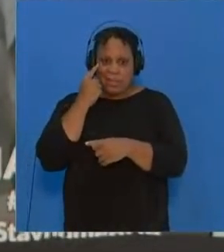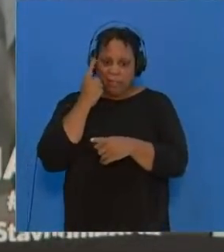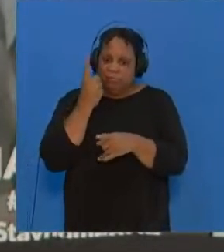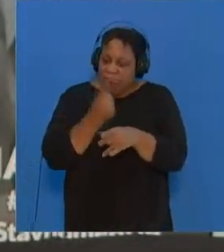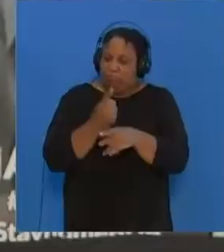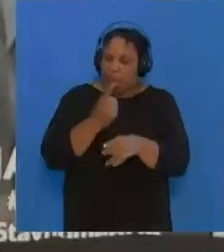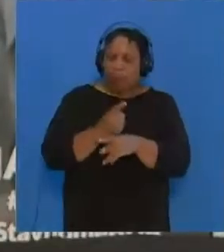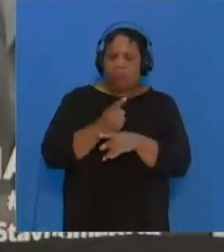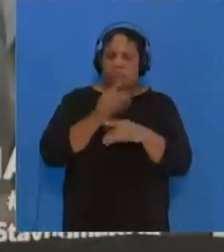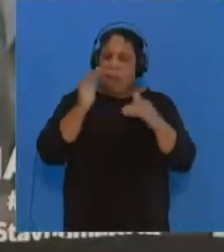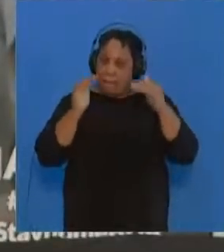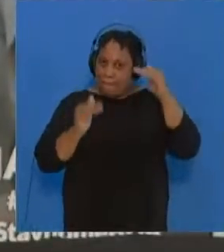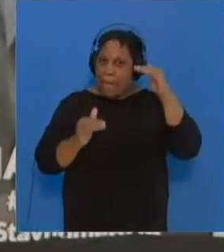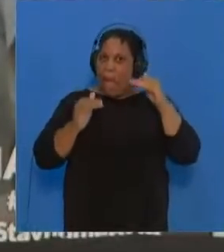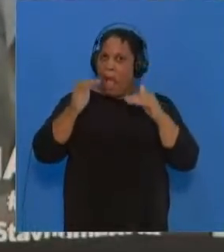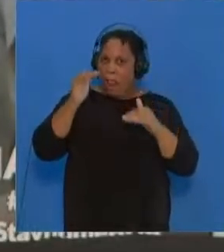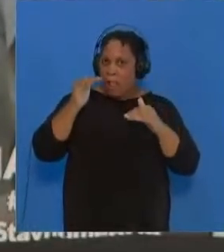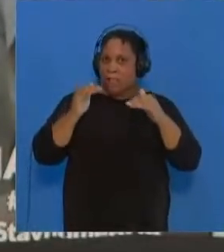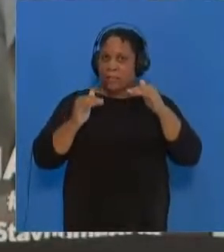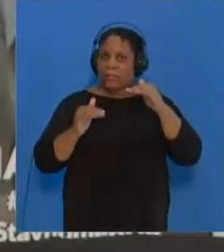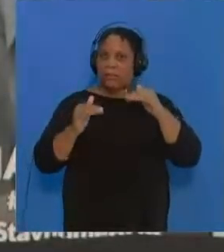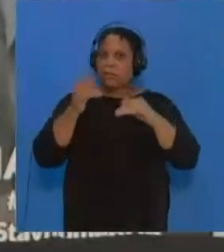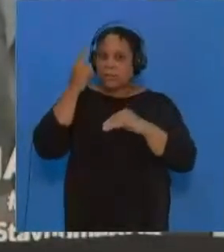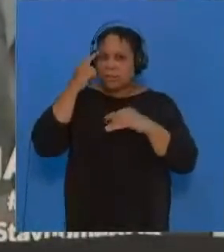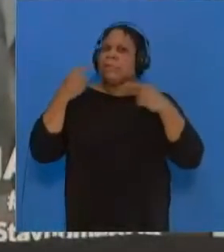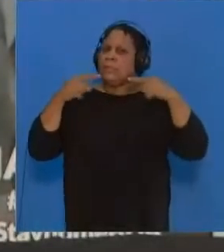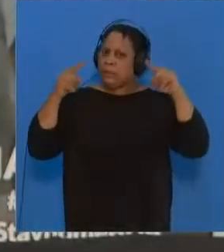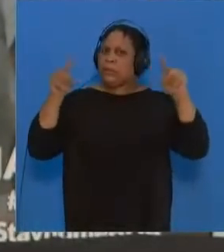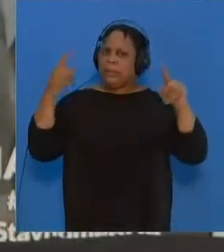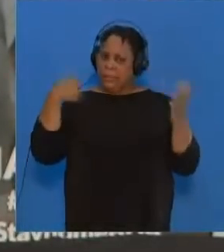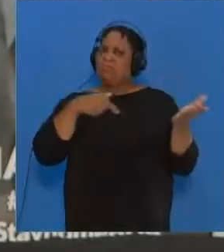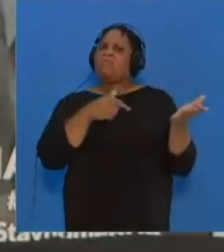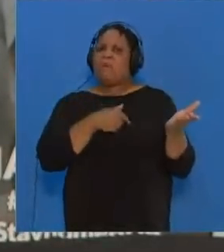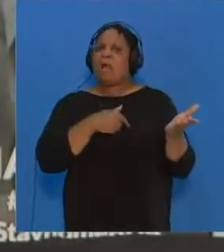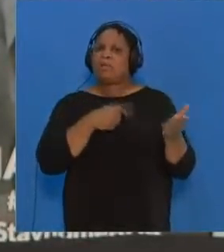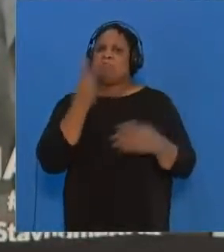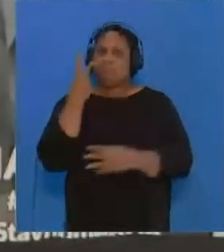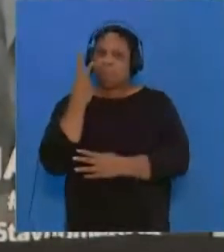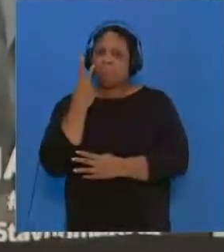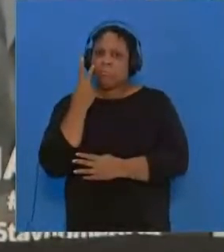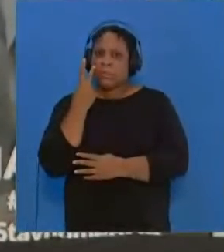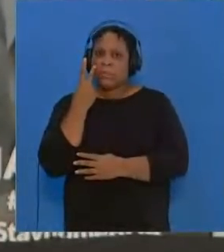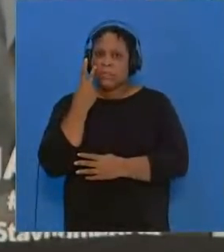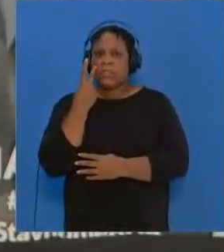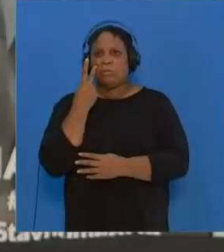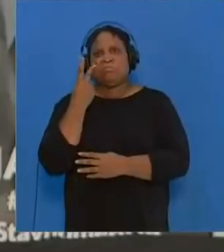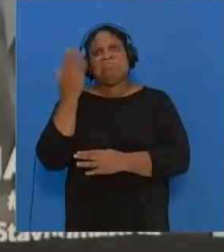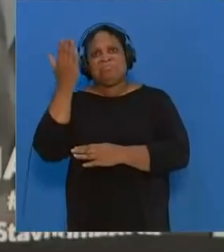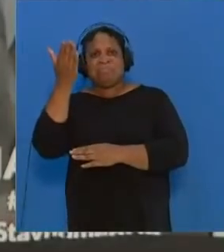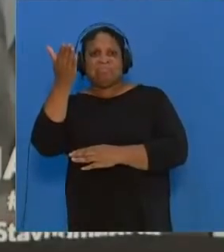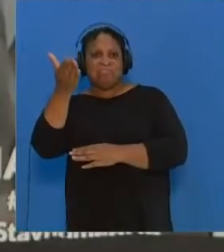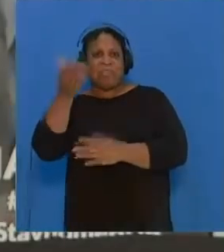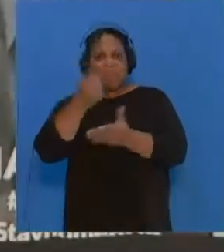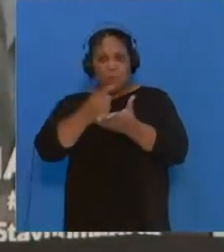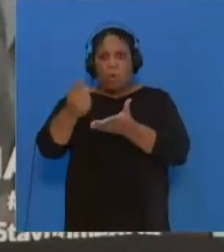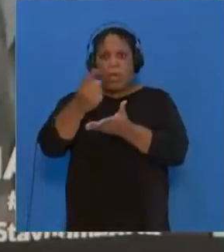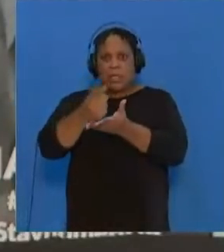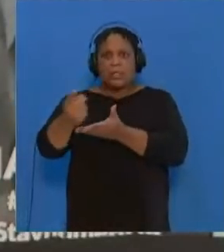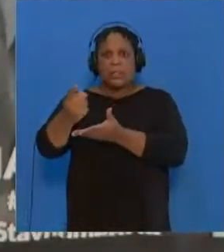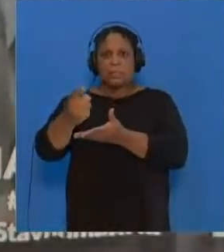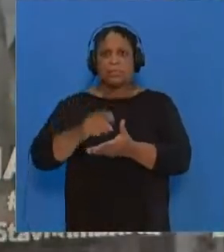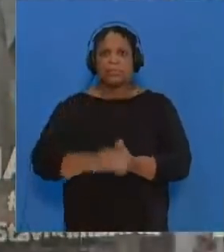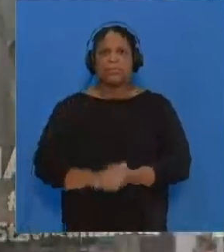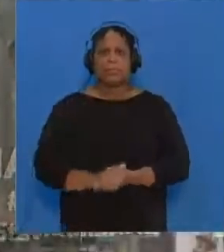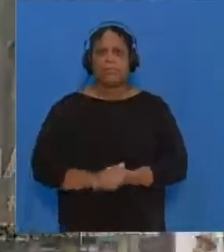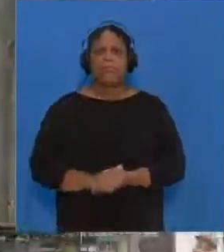balance, and I think that it is going to be a success for us. And we'll see over the next few weeks. Premier, if